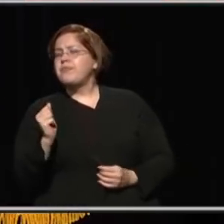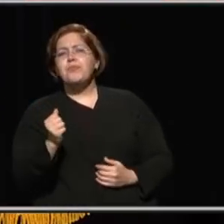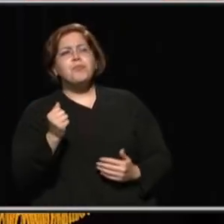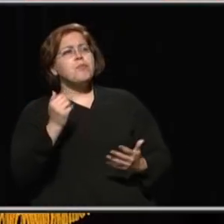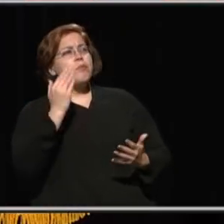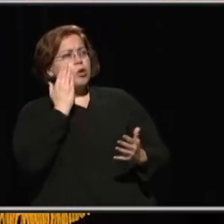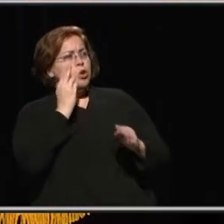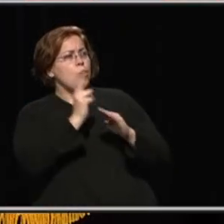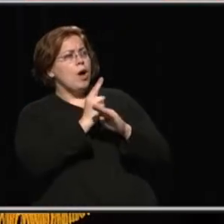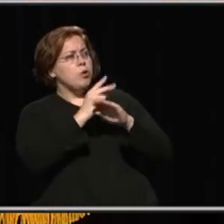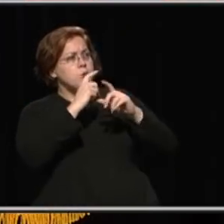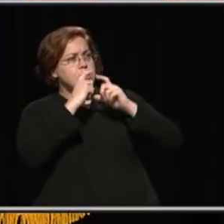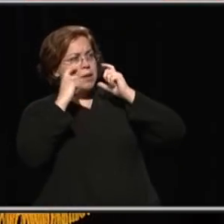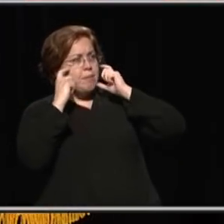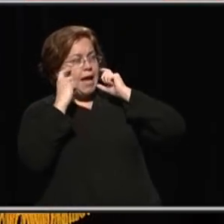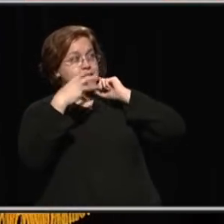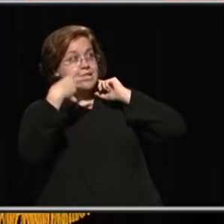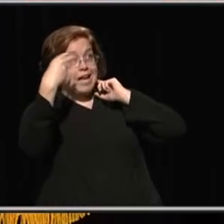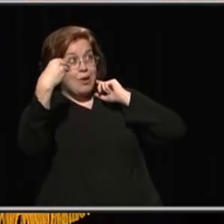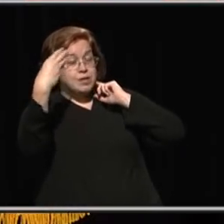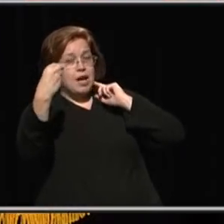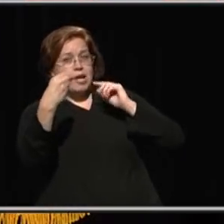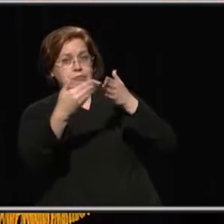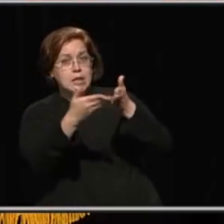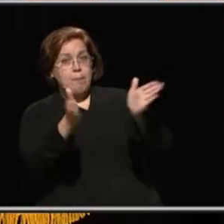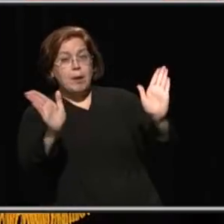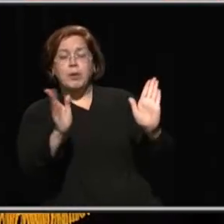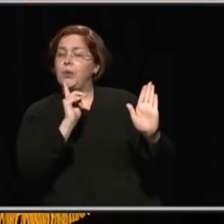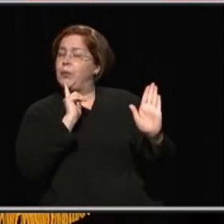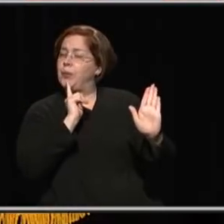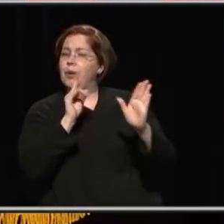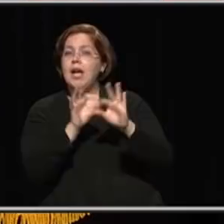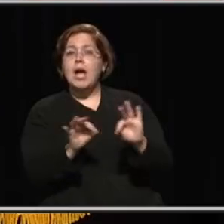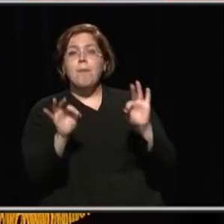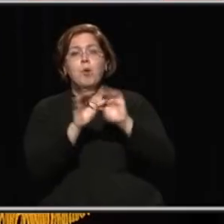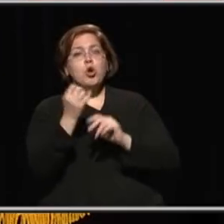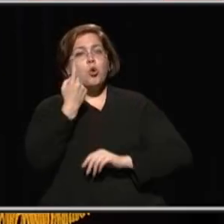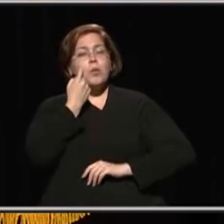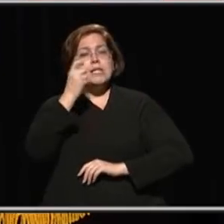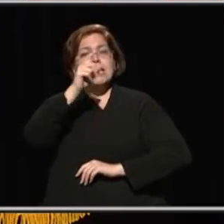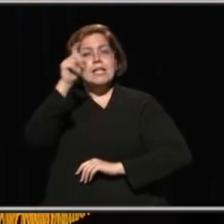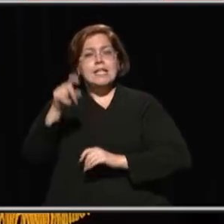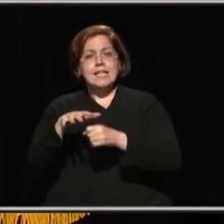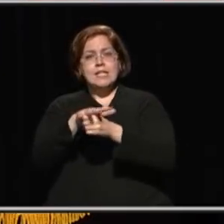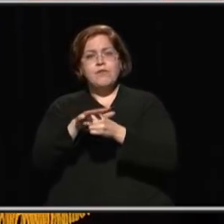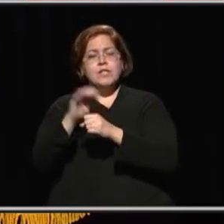wearing masks outside in the public. It's super important. But recently, the Texas Division of